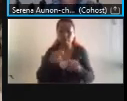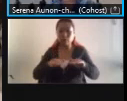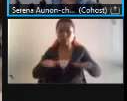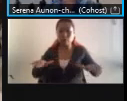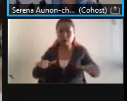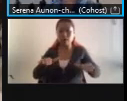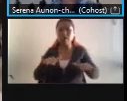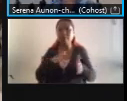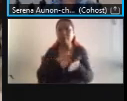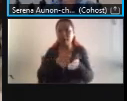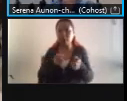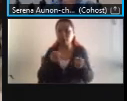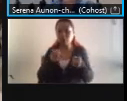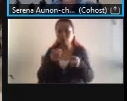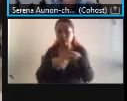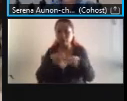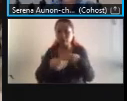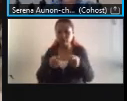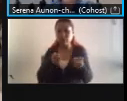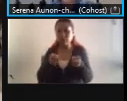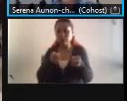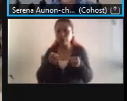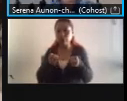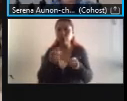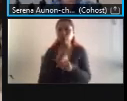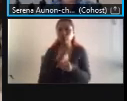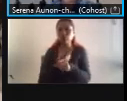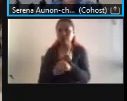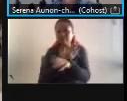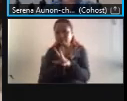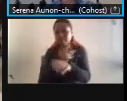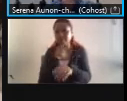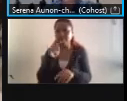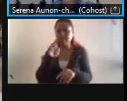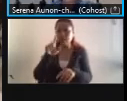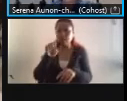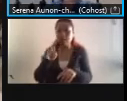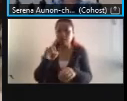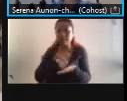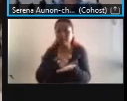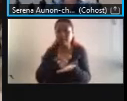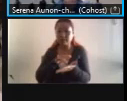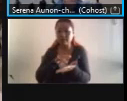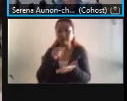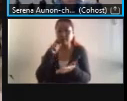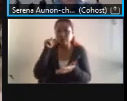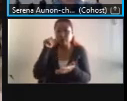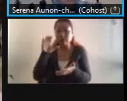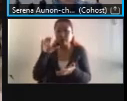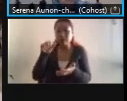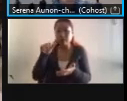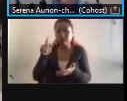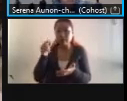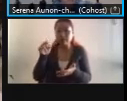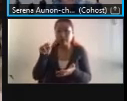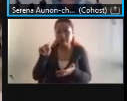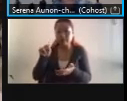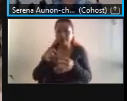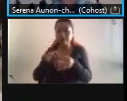different, utilizes a lot of telemedicine. As Kathy Leaders mentioned yesterday, we've been doing telemedicine for a long time at the